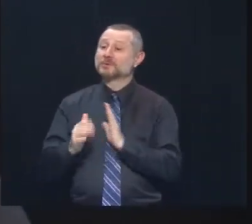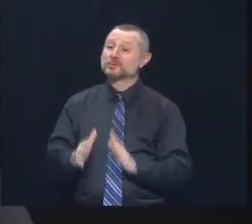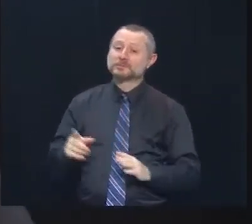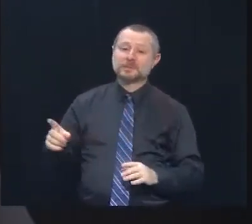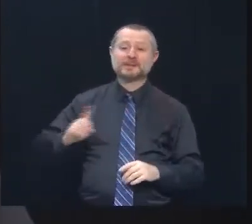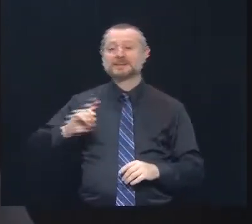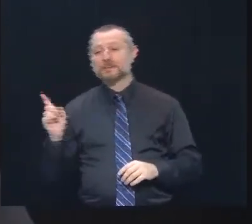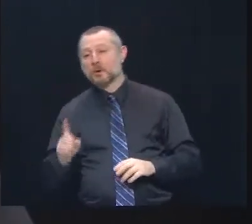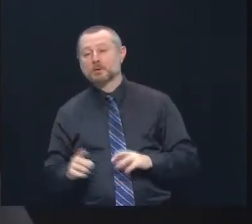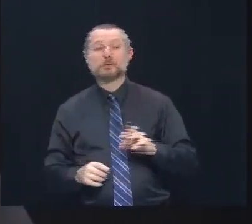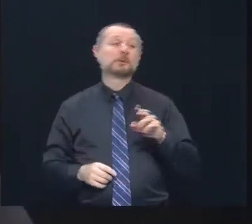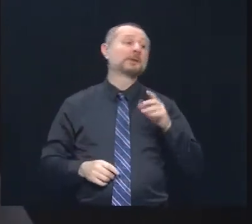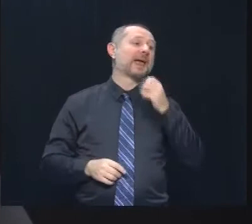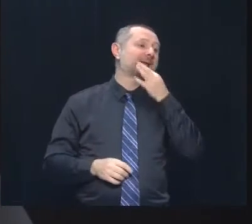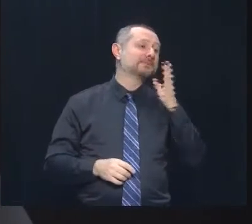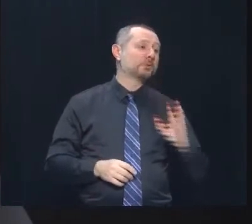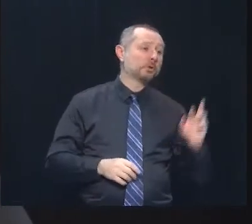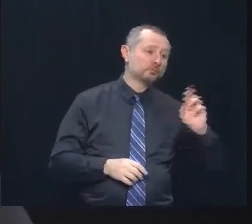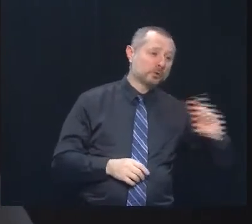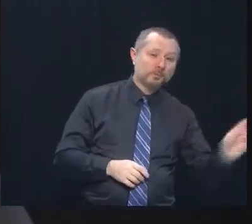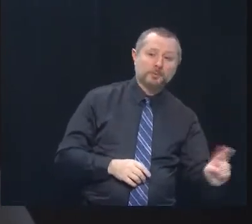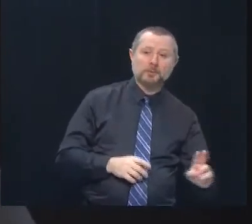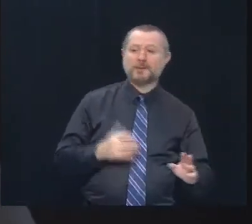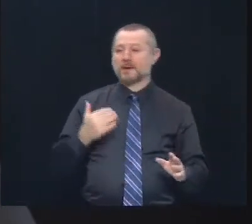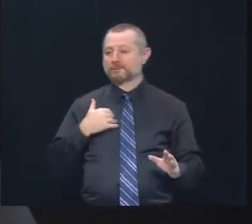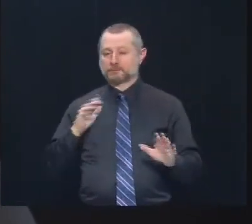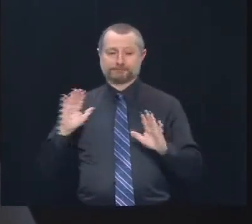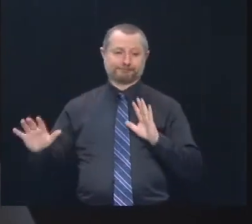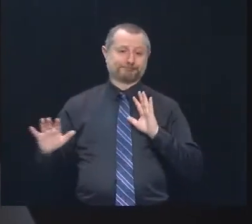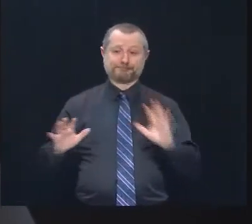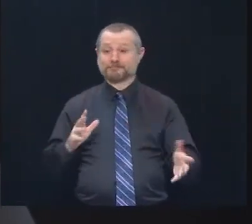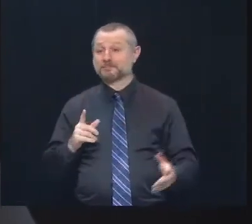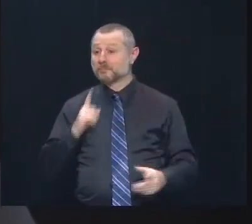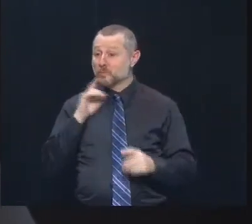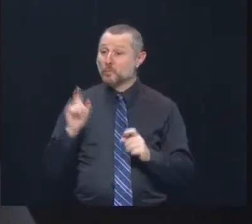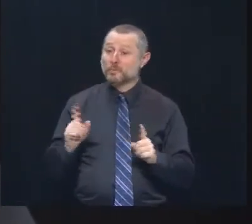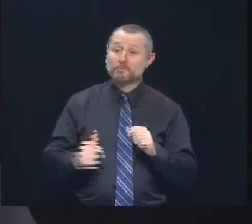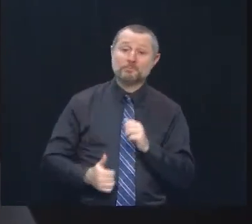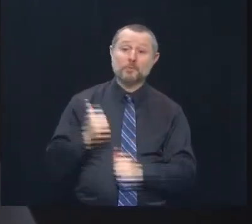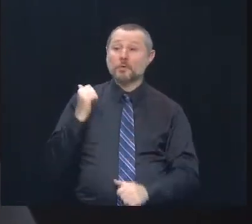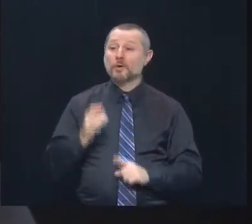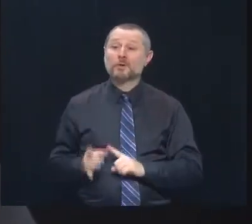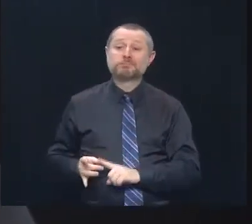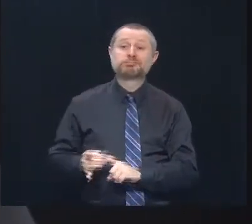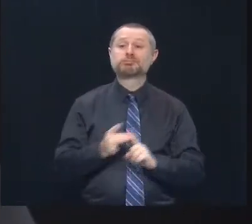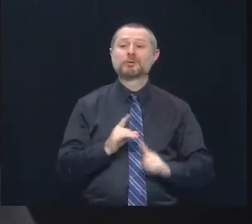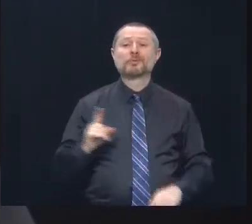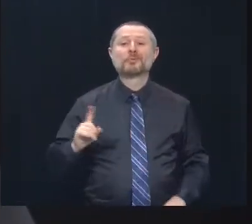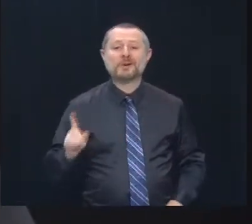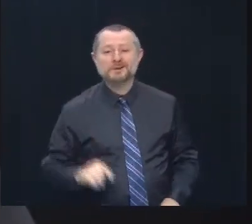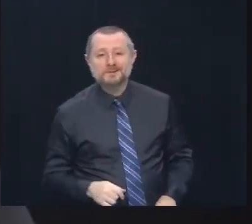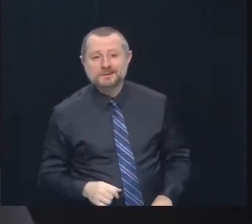experts. The highest rates of spread are